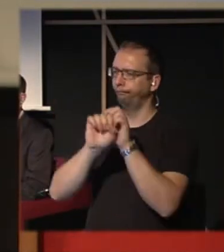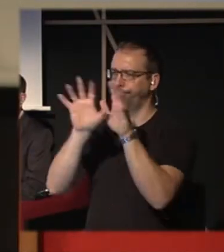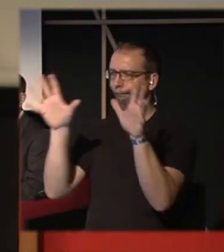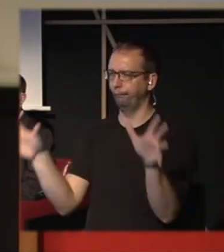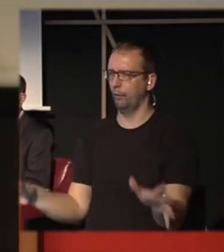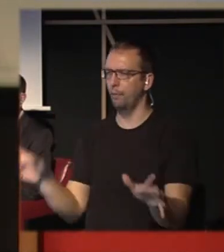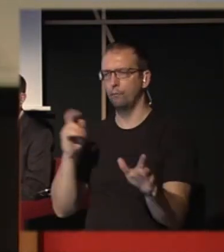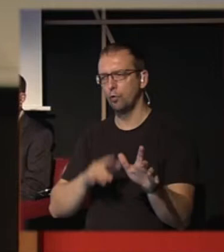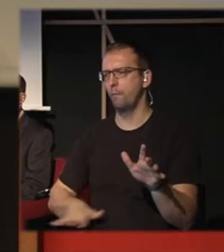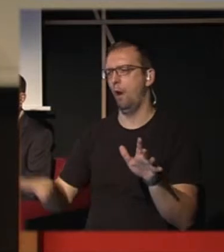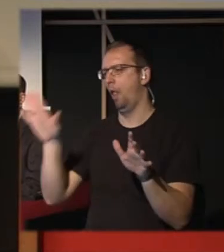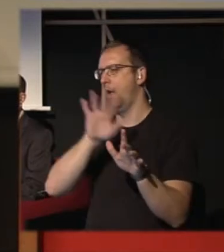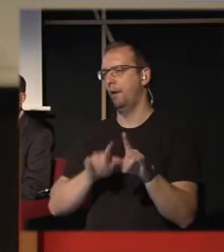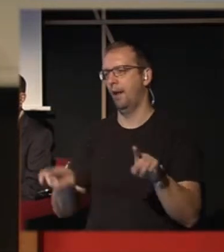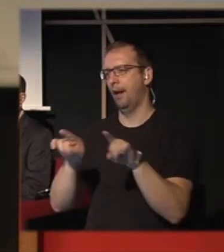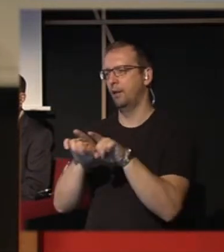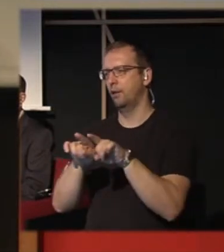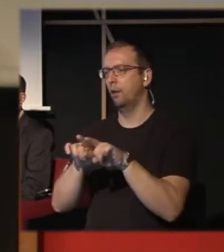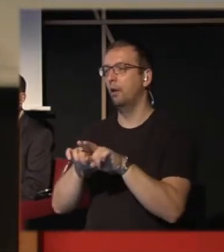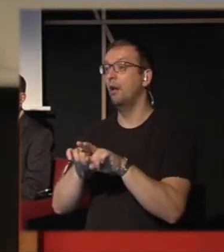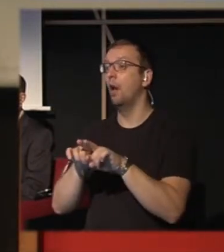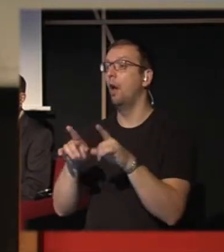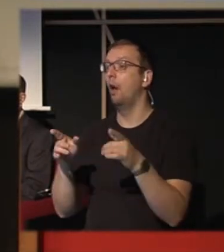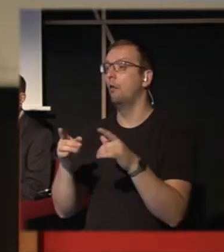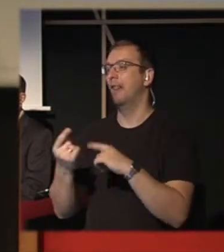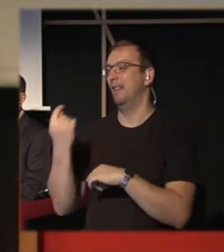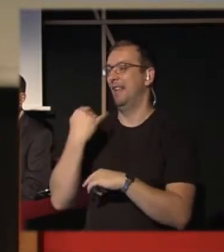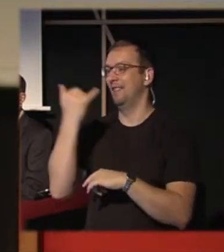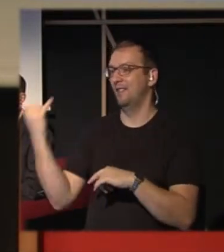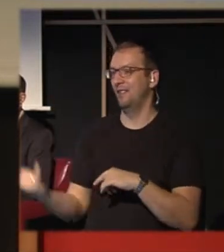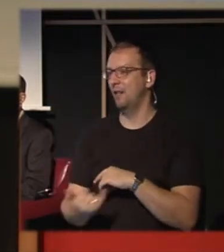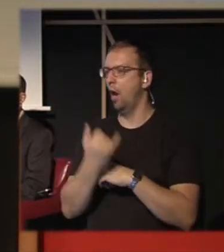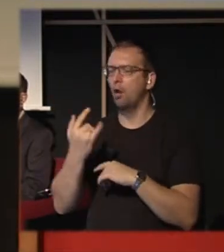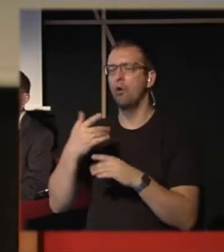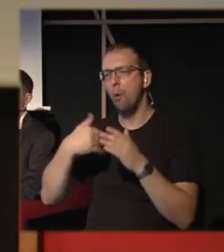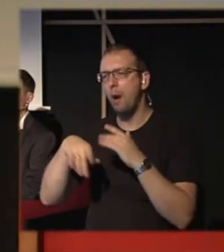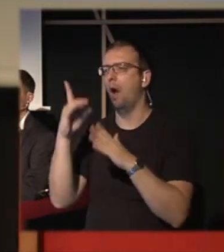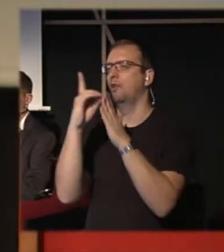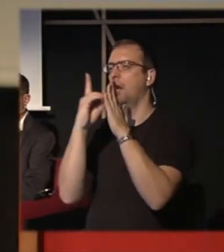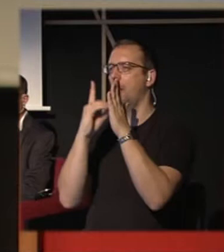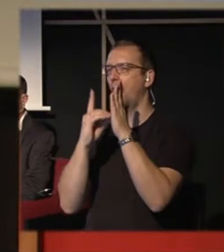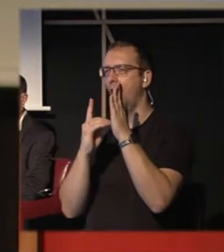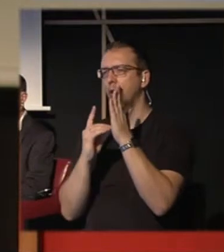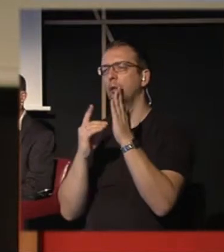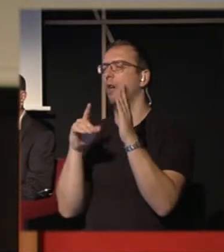year, through surveys, training programs, guidance and best practice